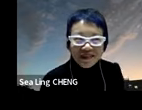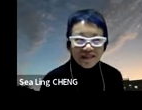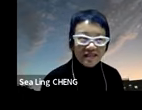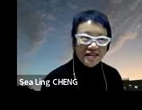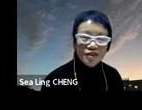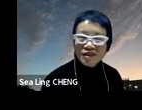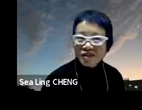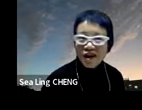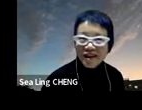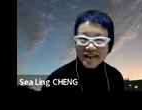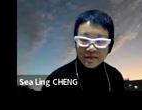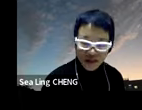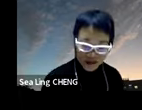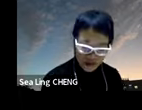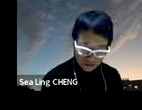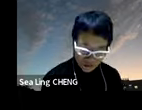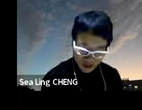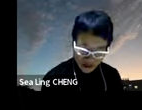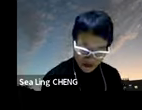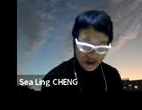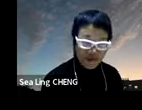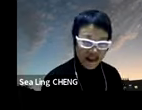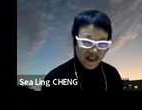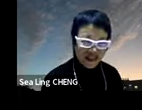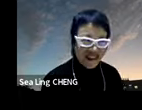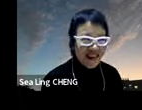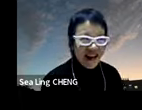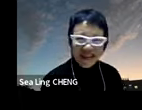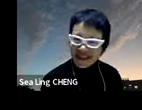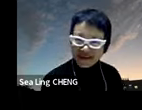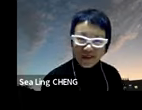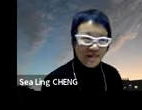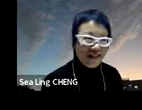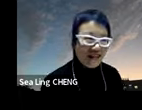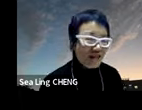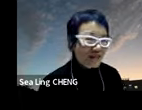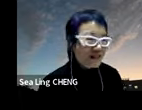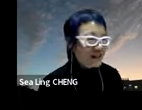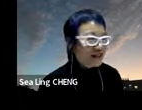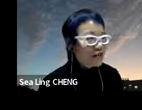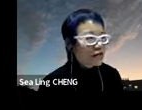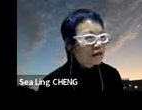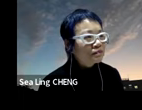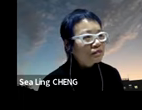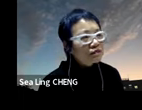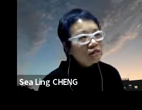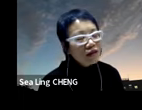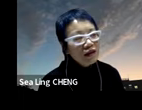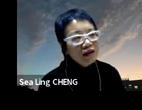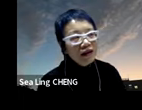the traditional card games, and it's a very major entertainment for them in the red light district.